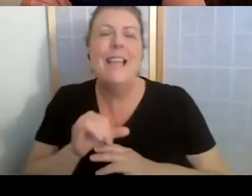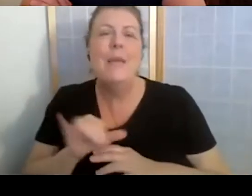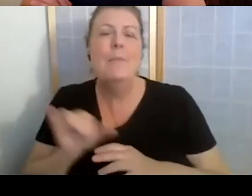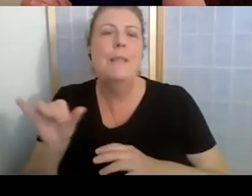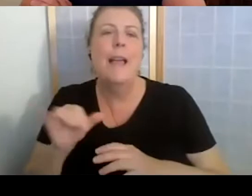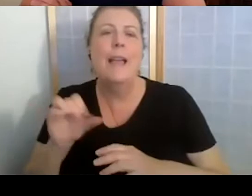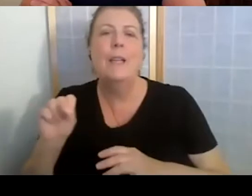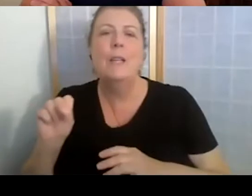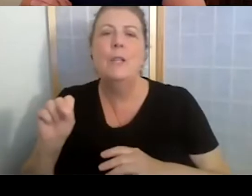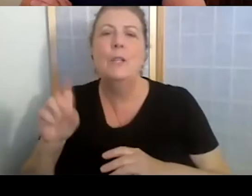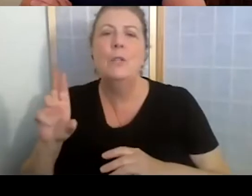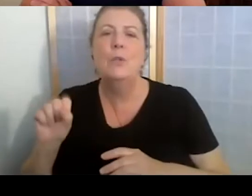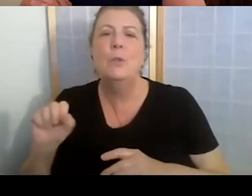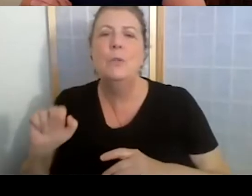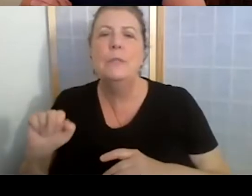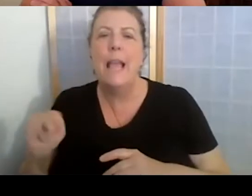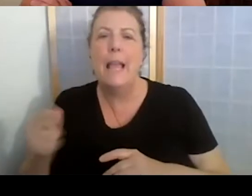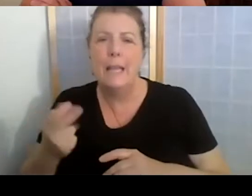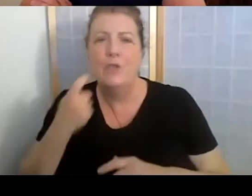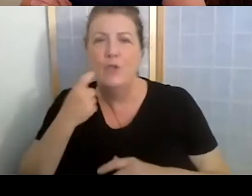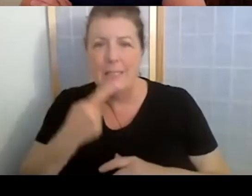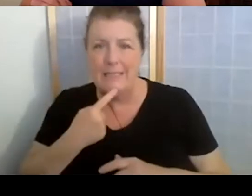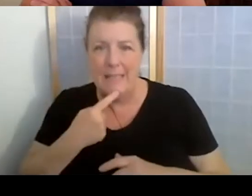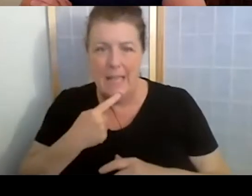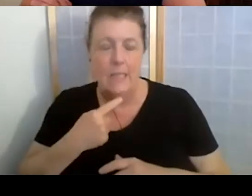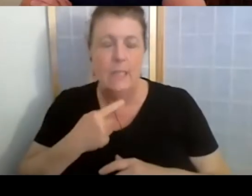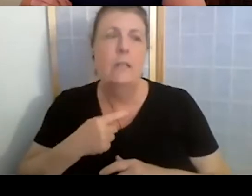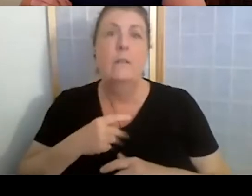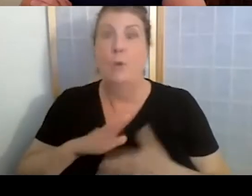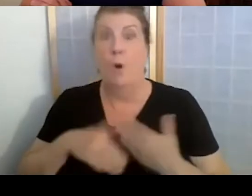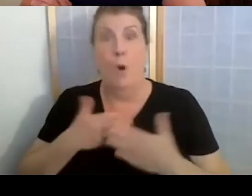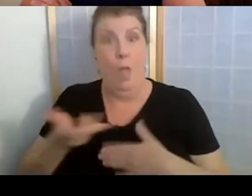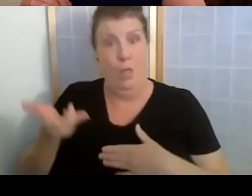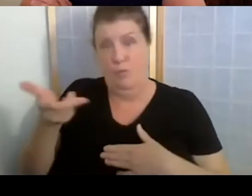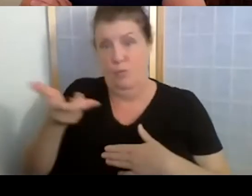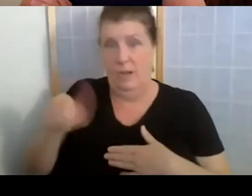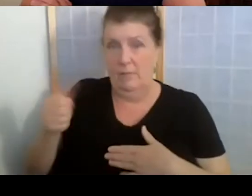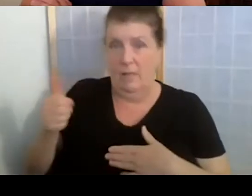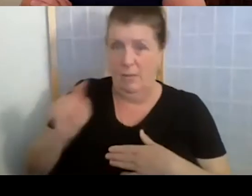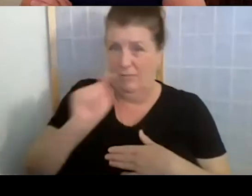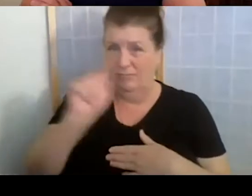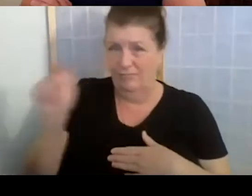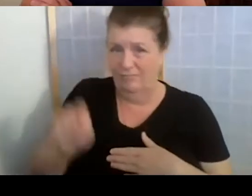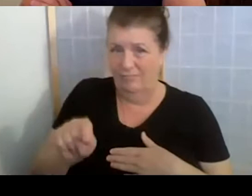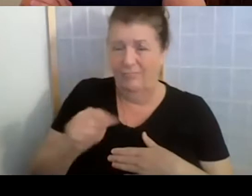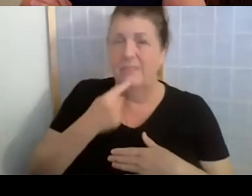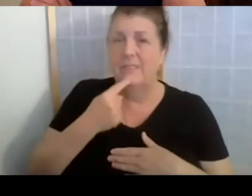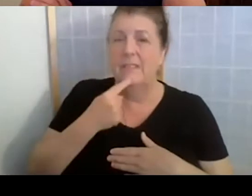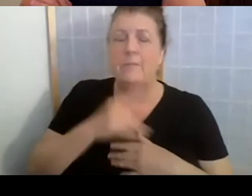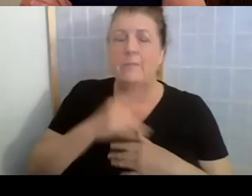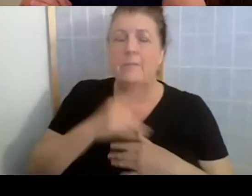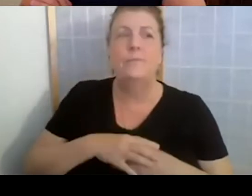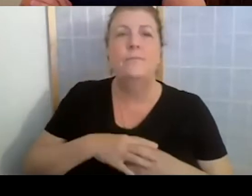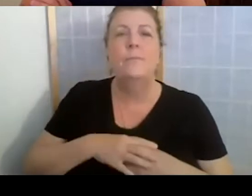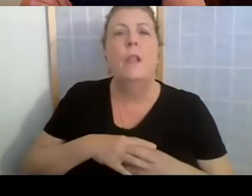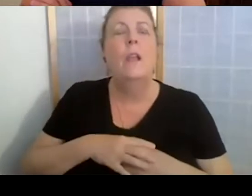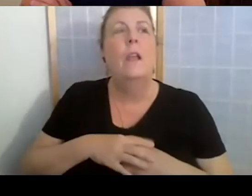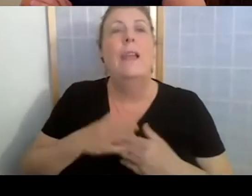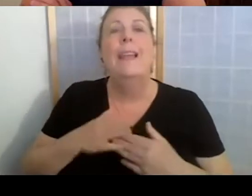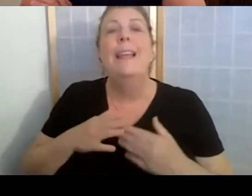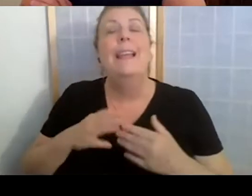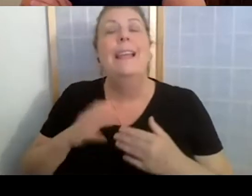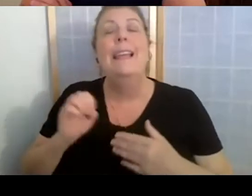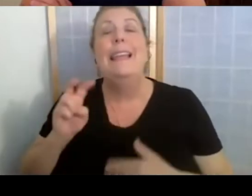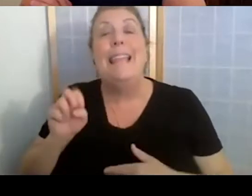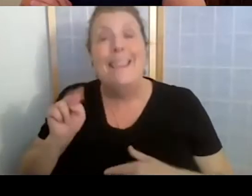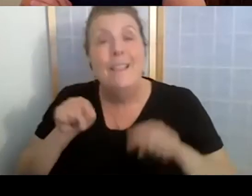like your intuitive pull and what Damon and Cord said as well. It's like you even in research, there